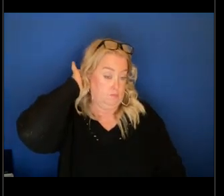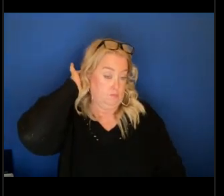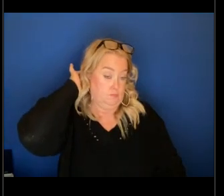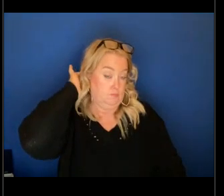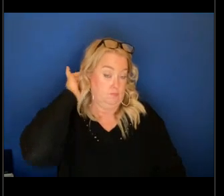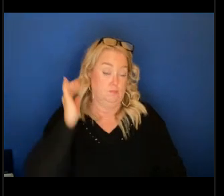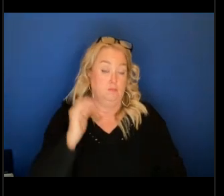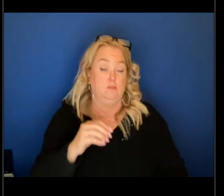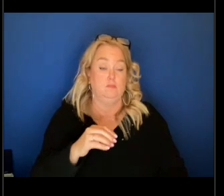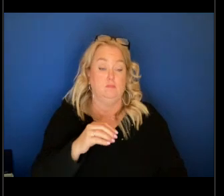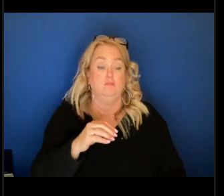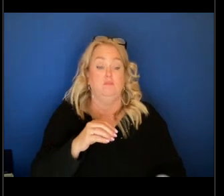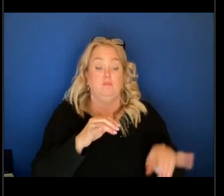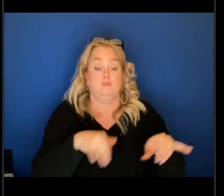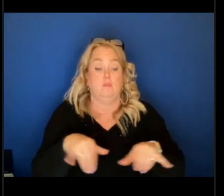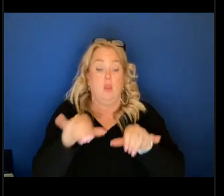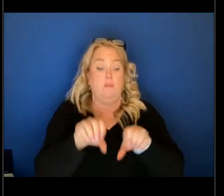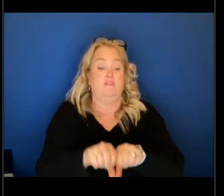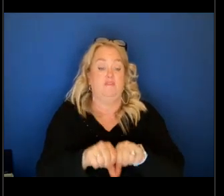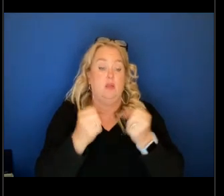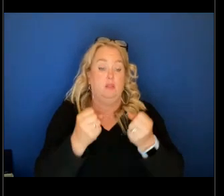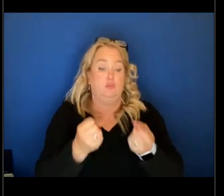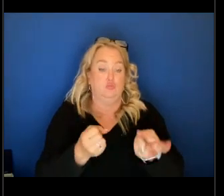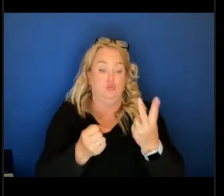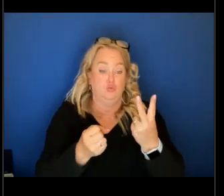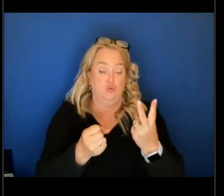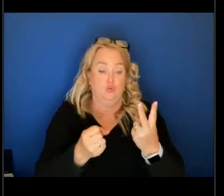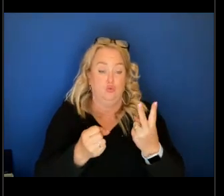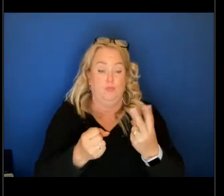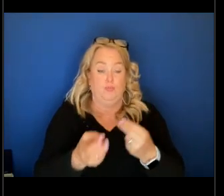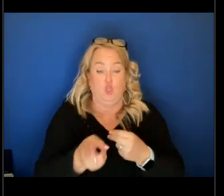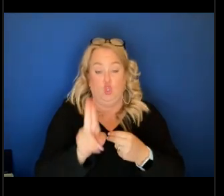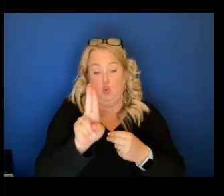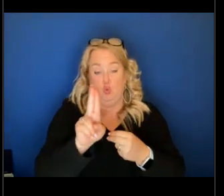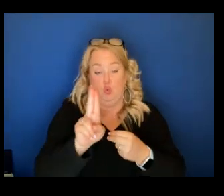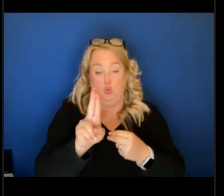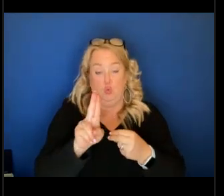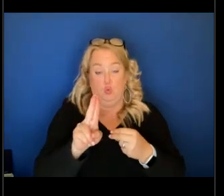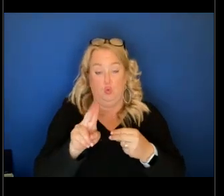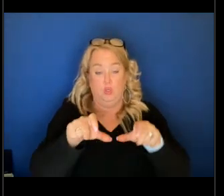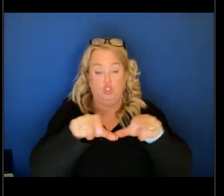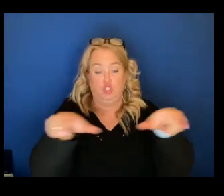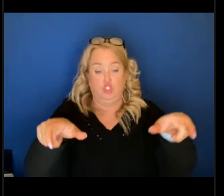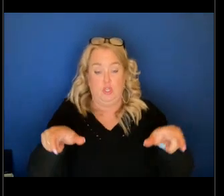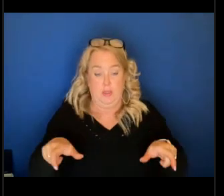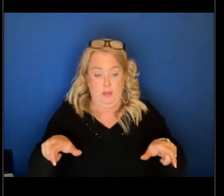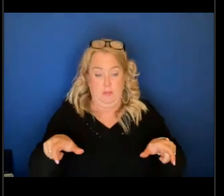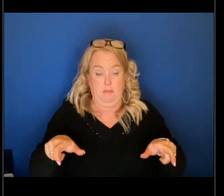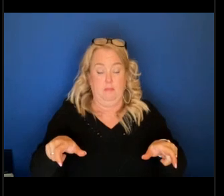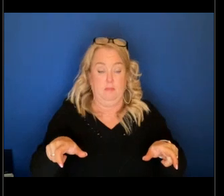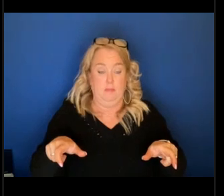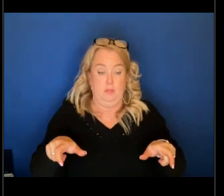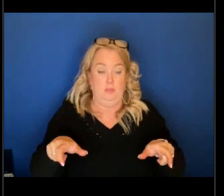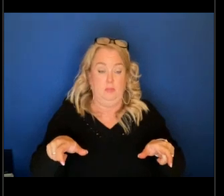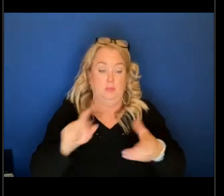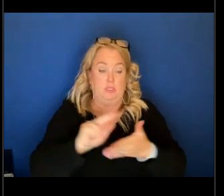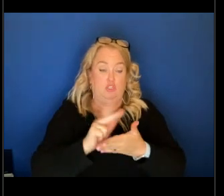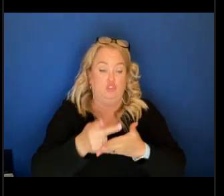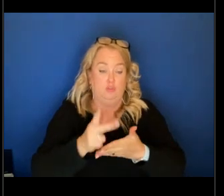Common violation 2, U-shaped kitchens, reduced 60-inch turning